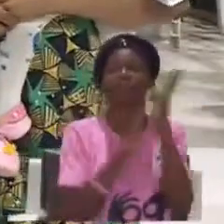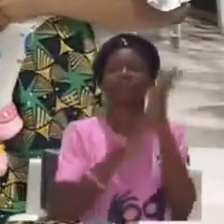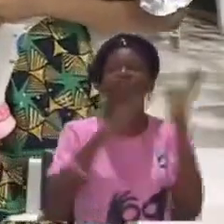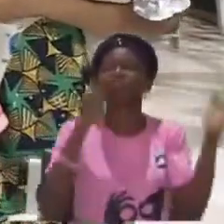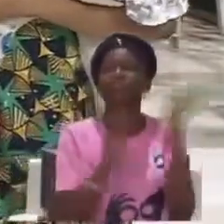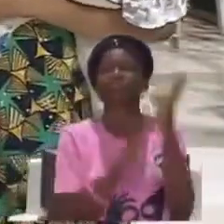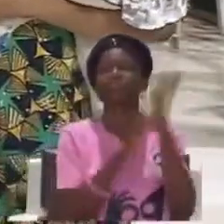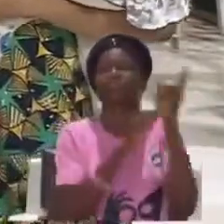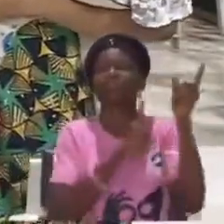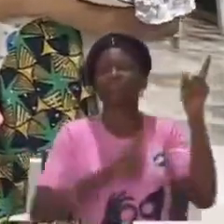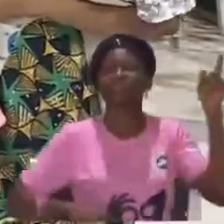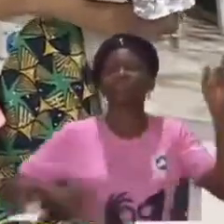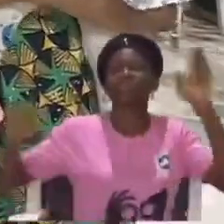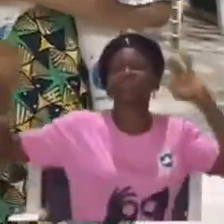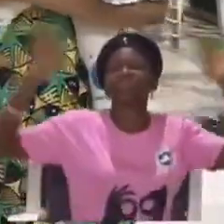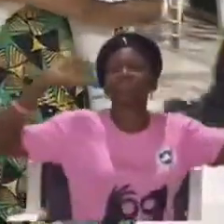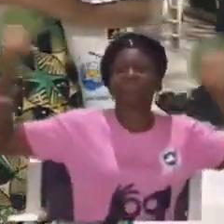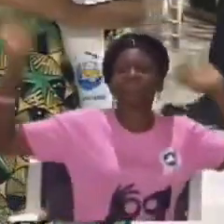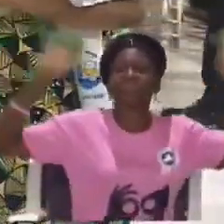Praise the